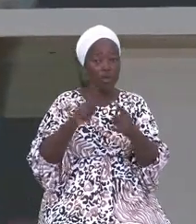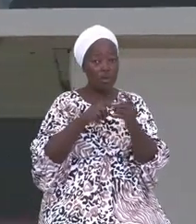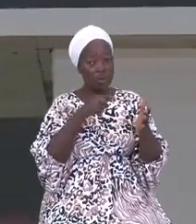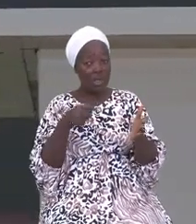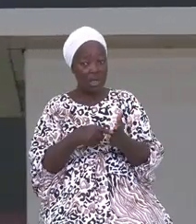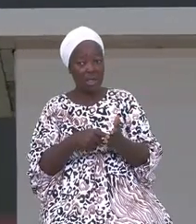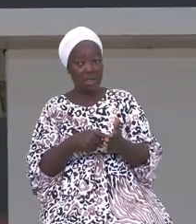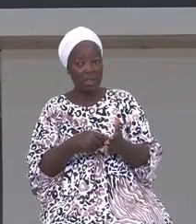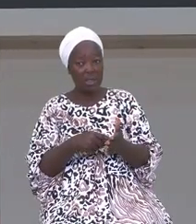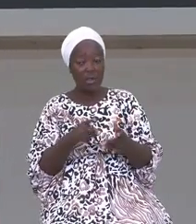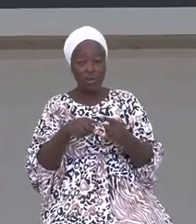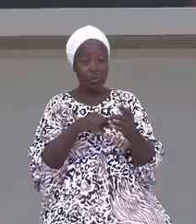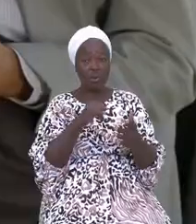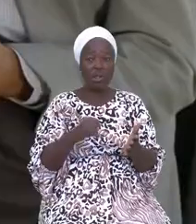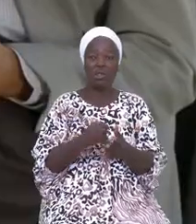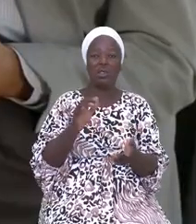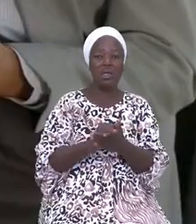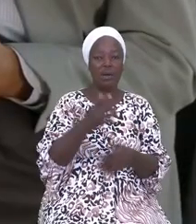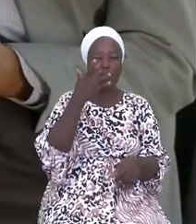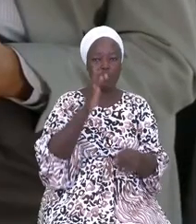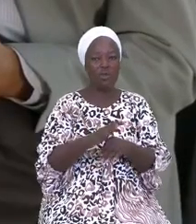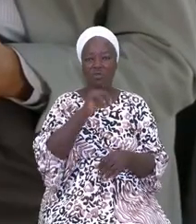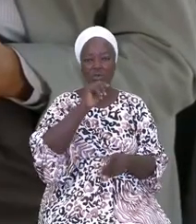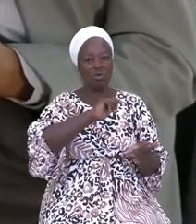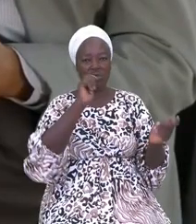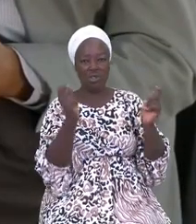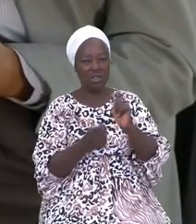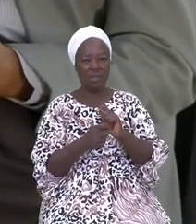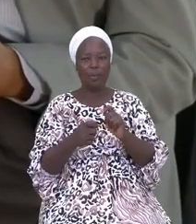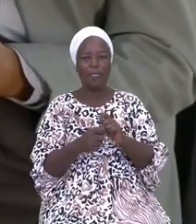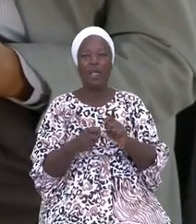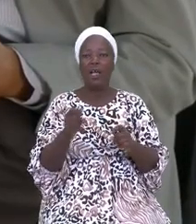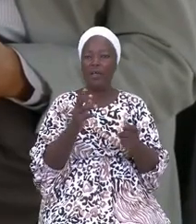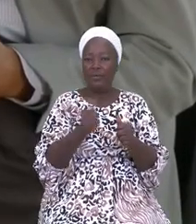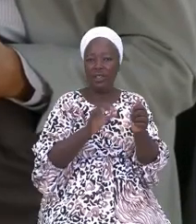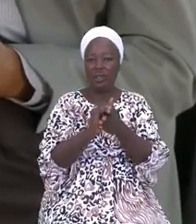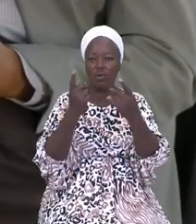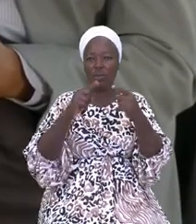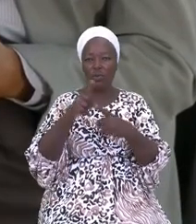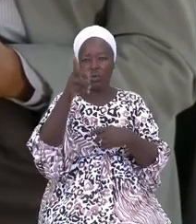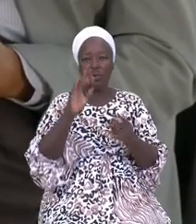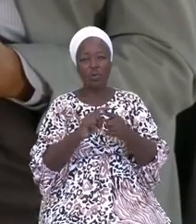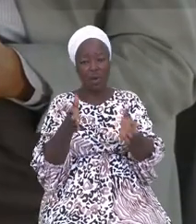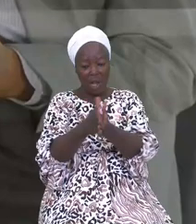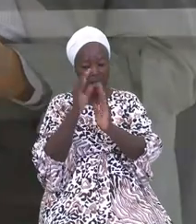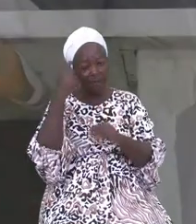that promise is immutable. Everything you come to God to claim this morning,